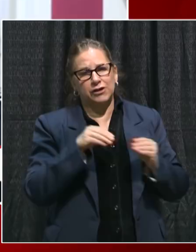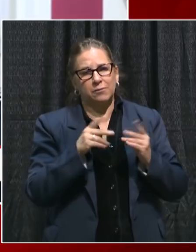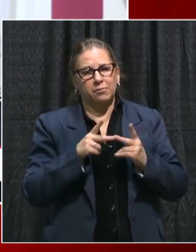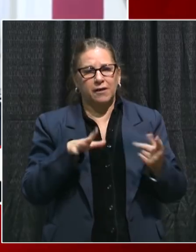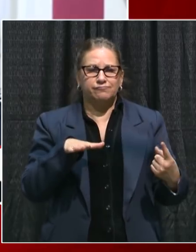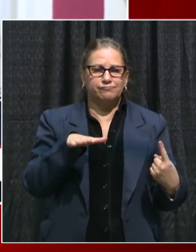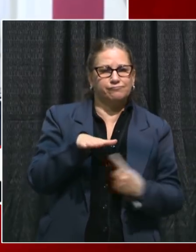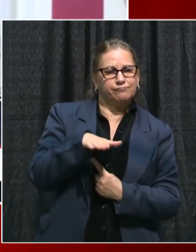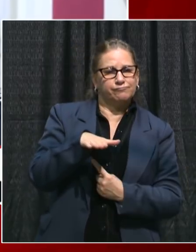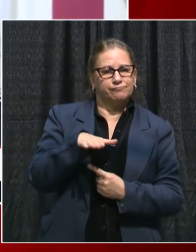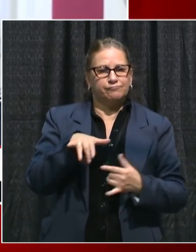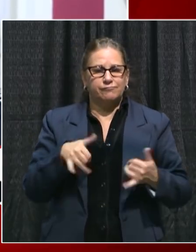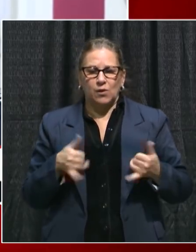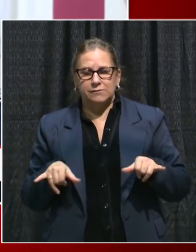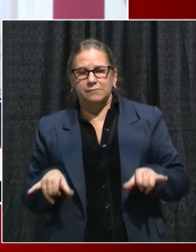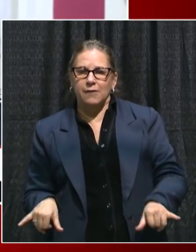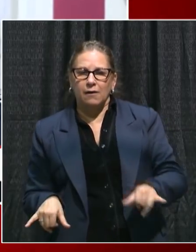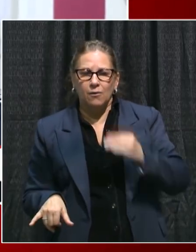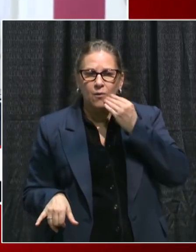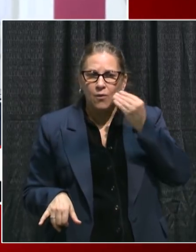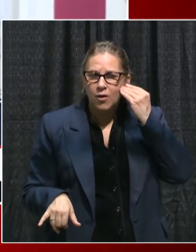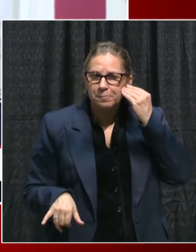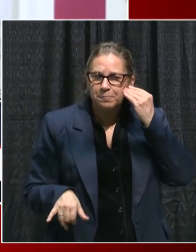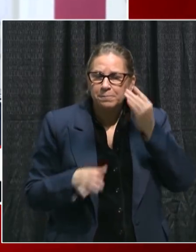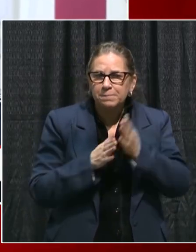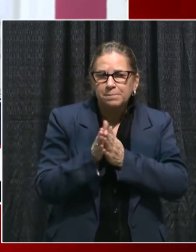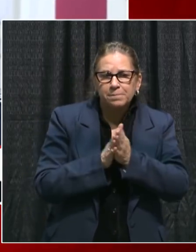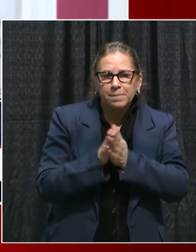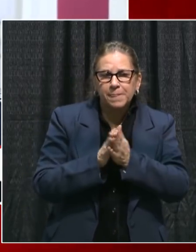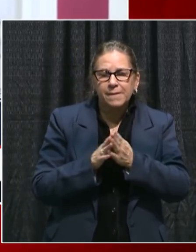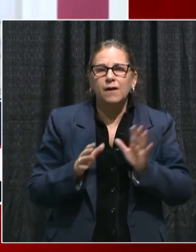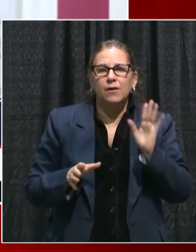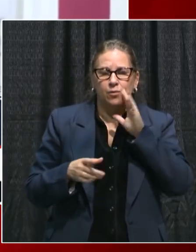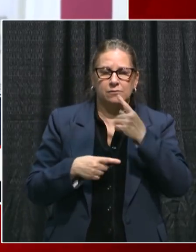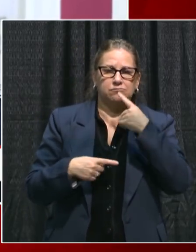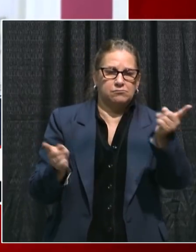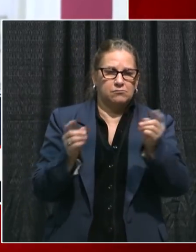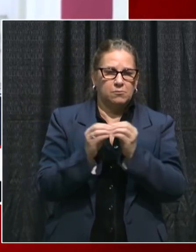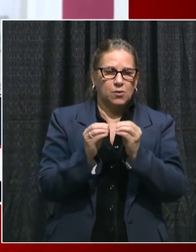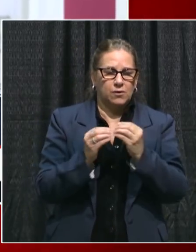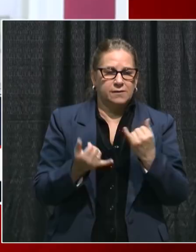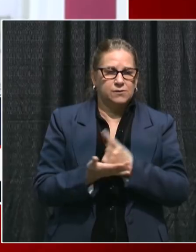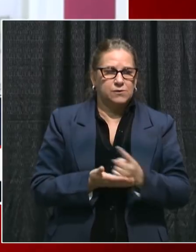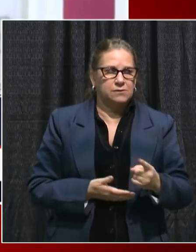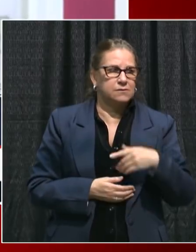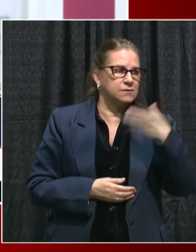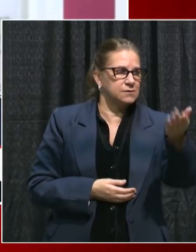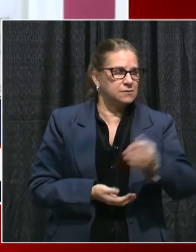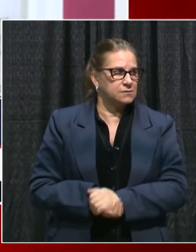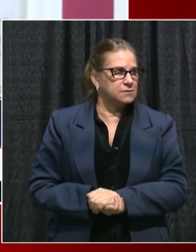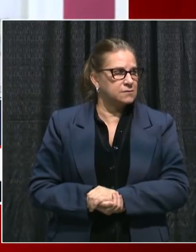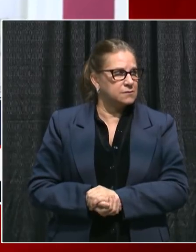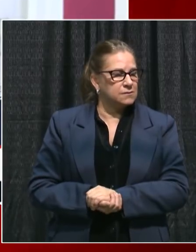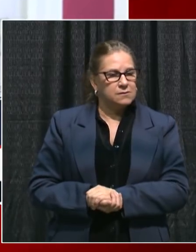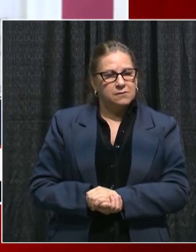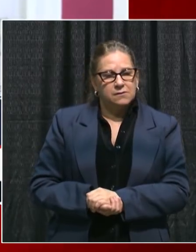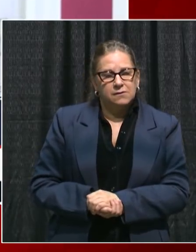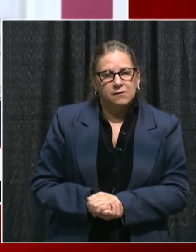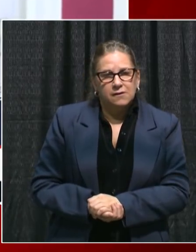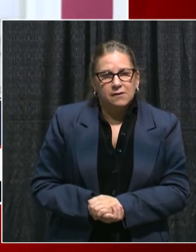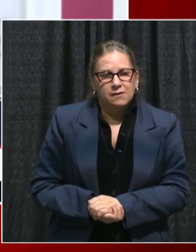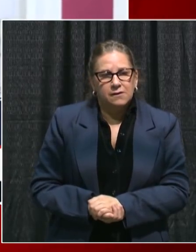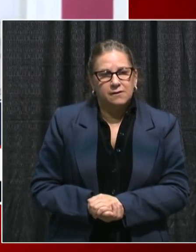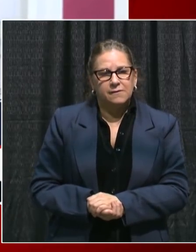It might last. I don't know. Next question. Just following up on what Finnett was asking for